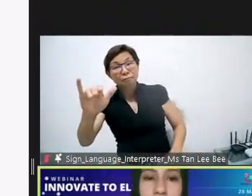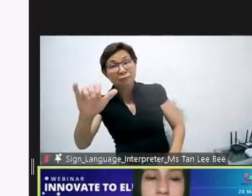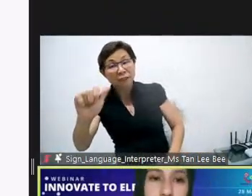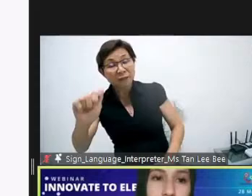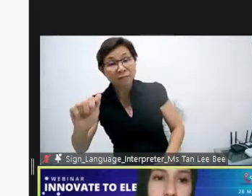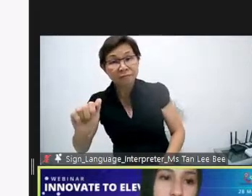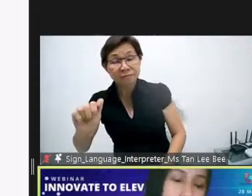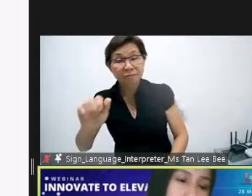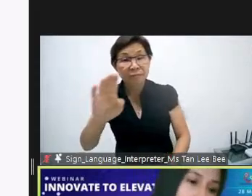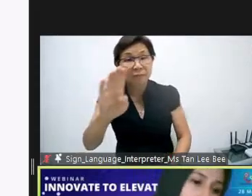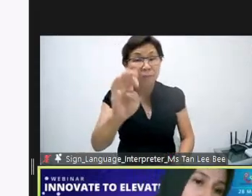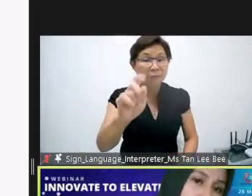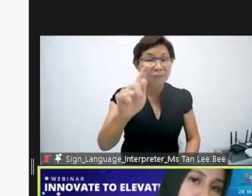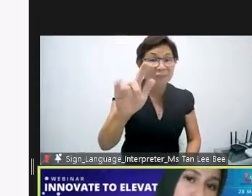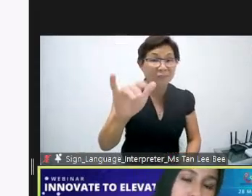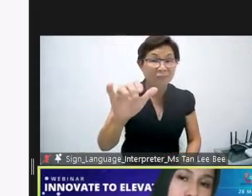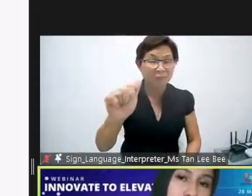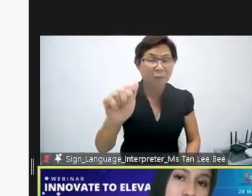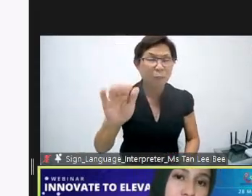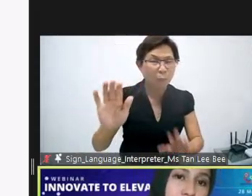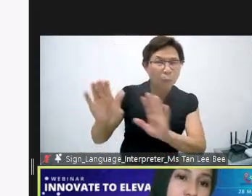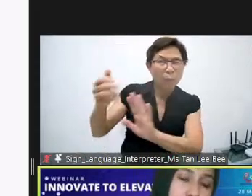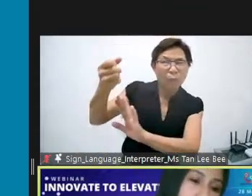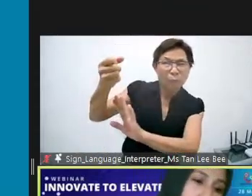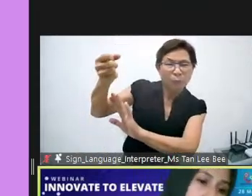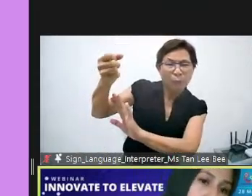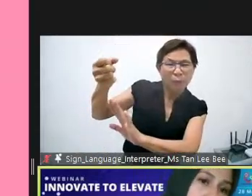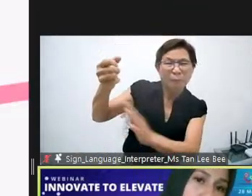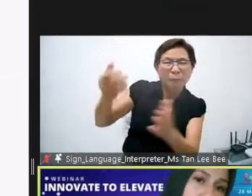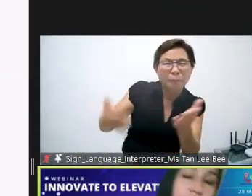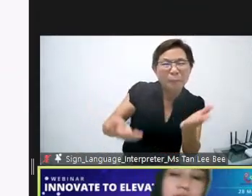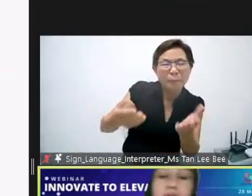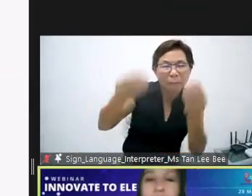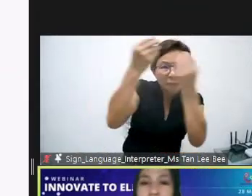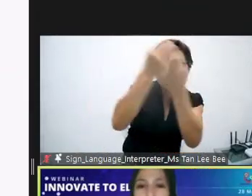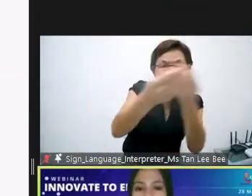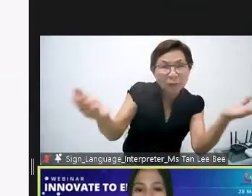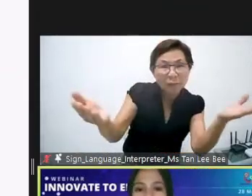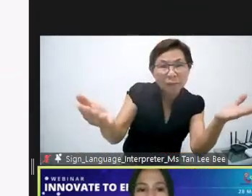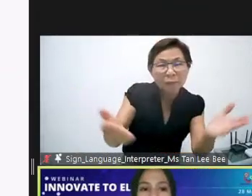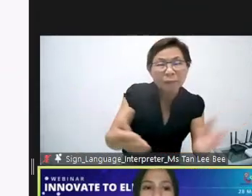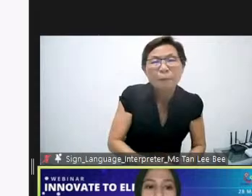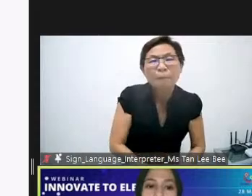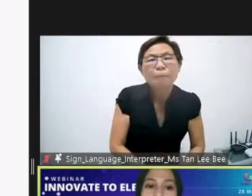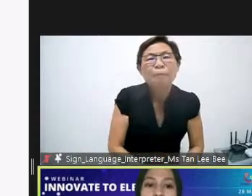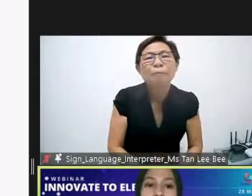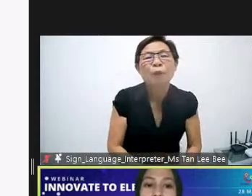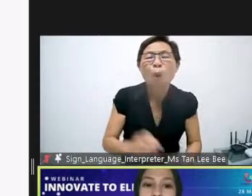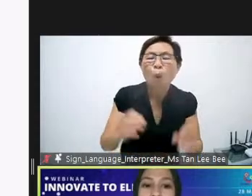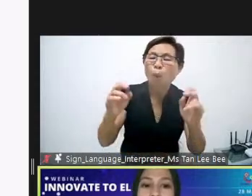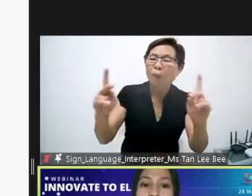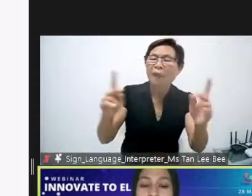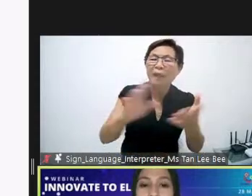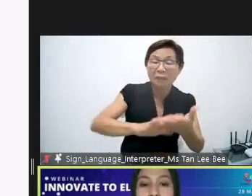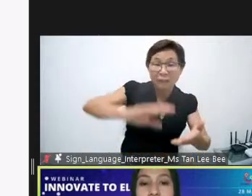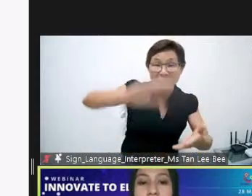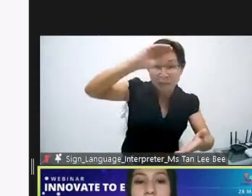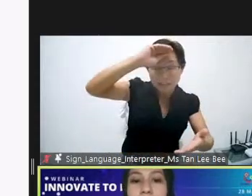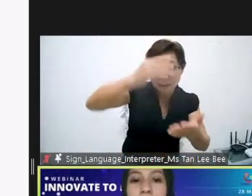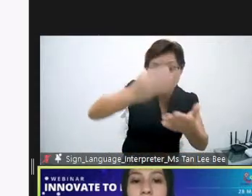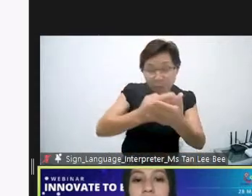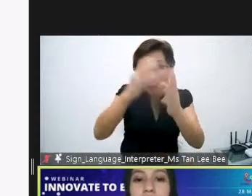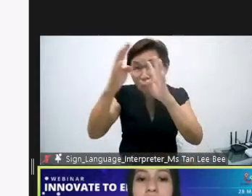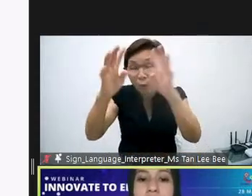Wait a minute. Maybe I will share. Okay. Okay, the learning innovation that